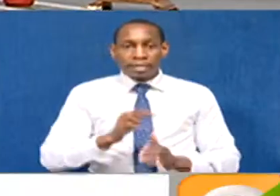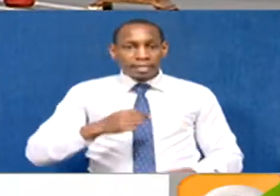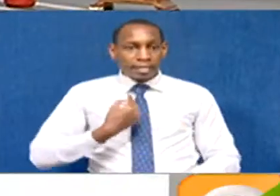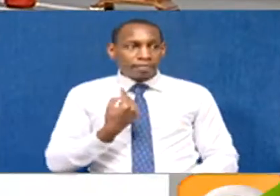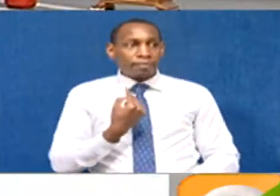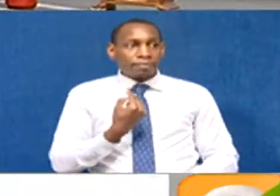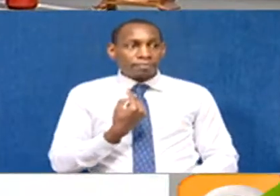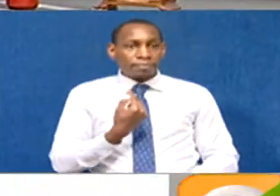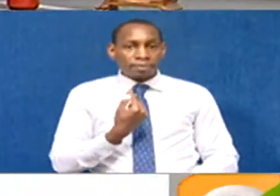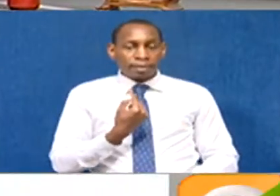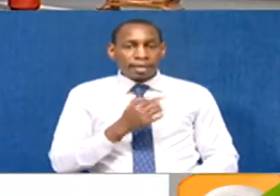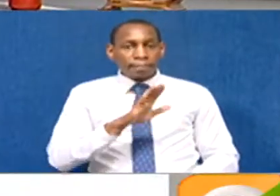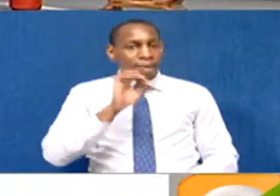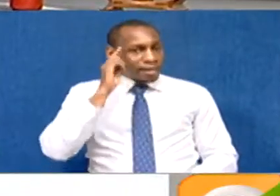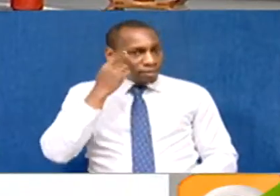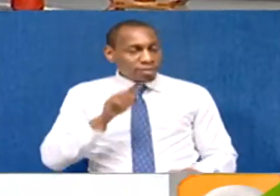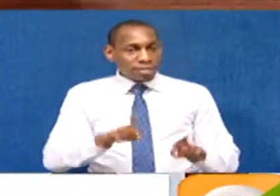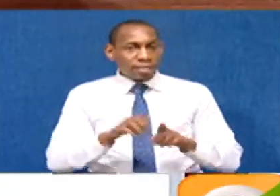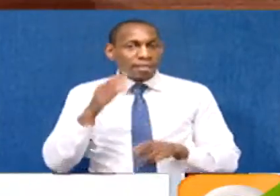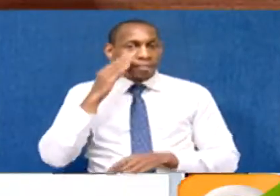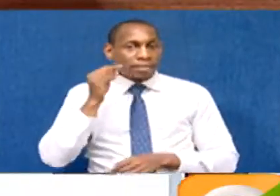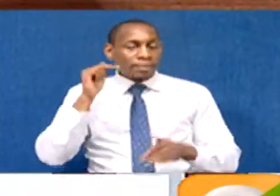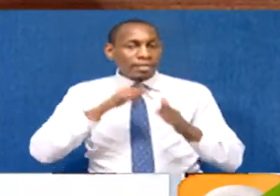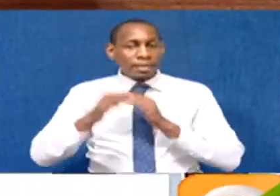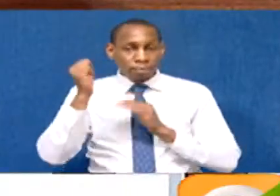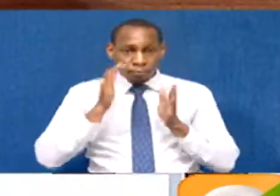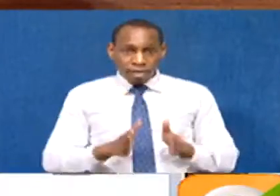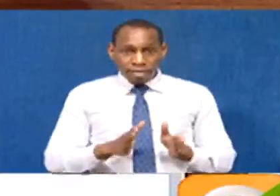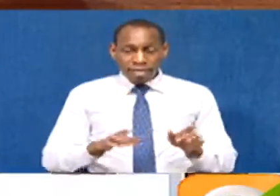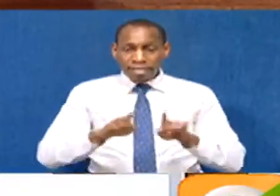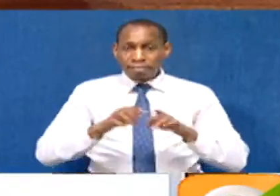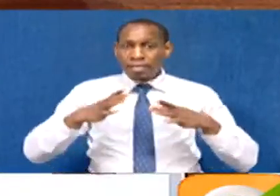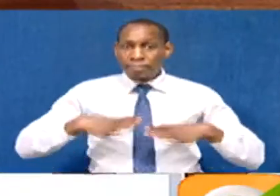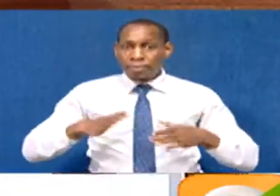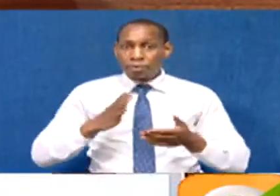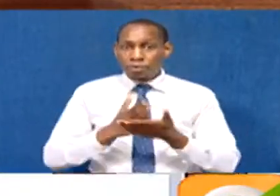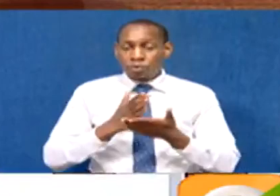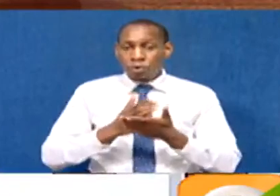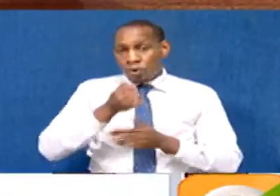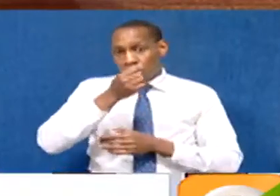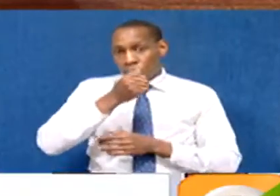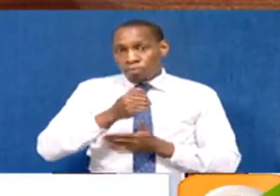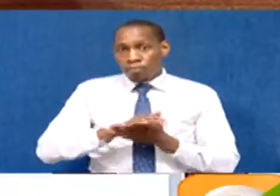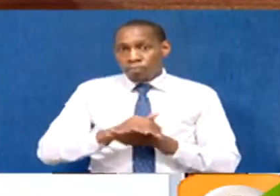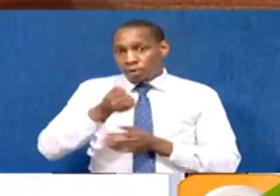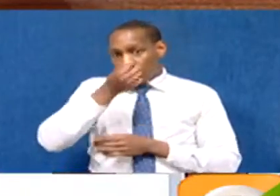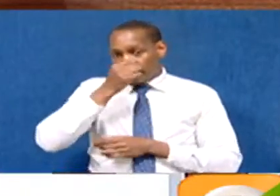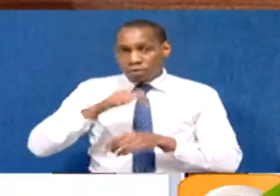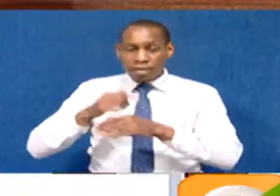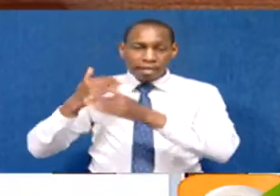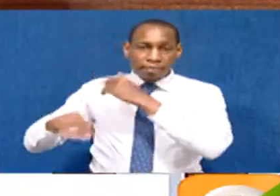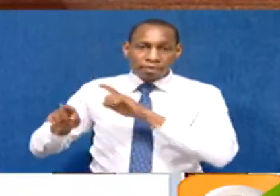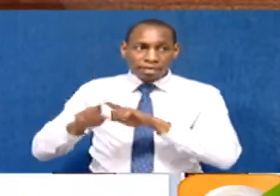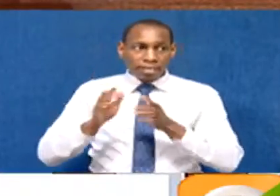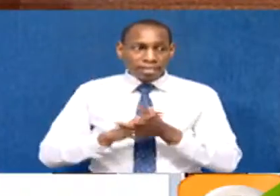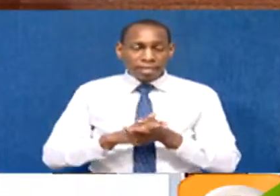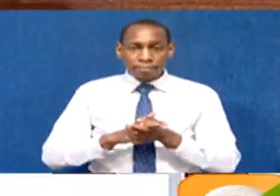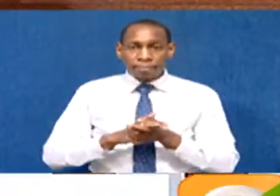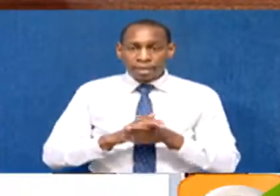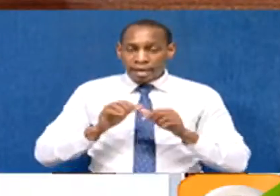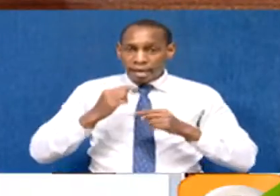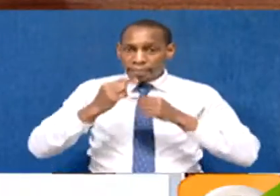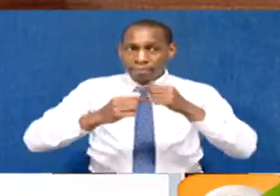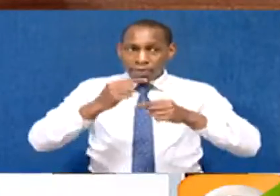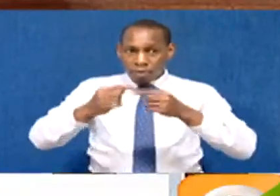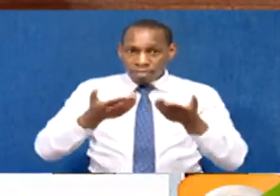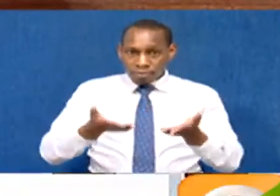He is speaking about an experienced politician who people have written off many times, by the way, and has still emerged to be what